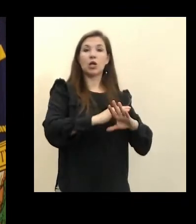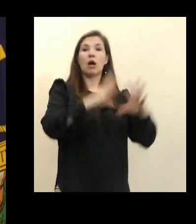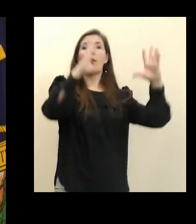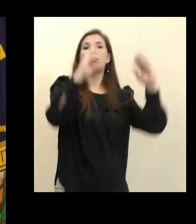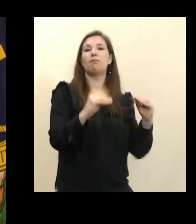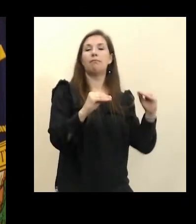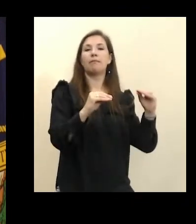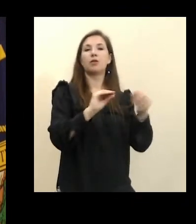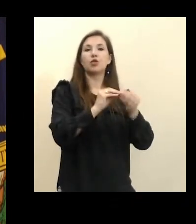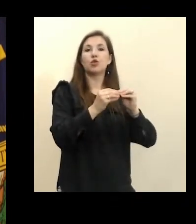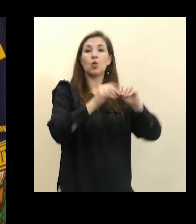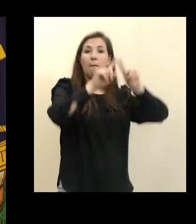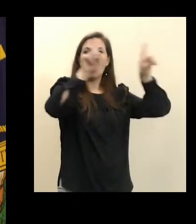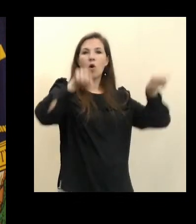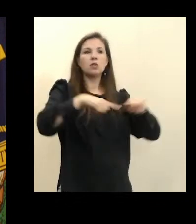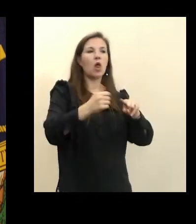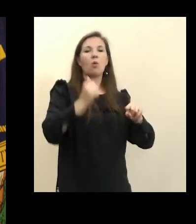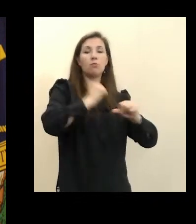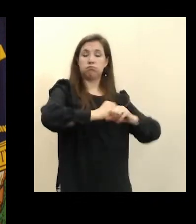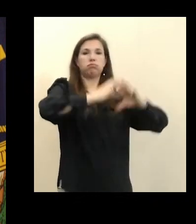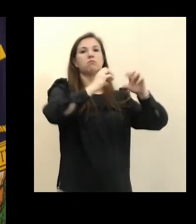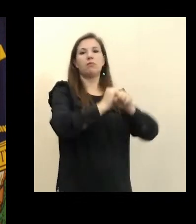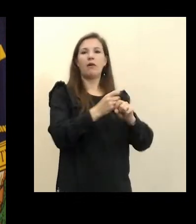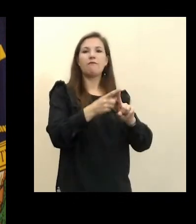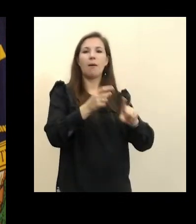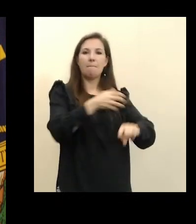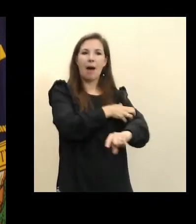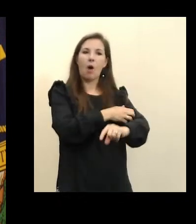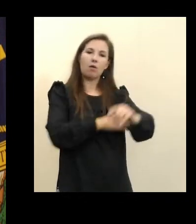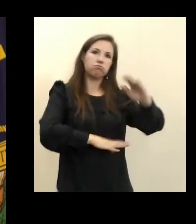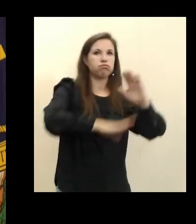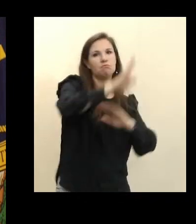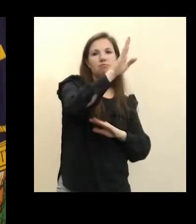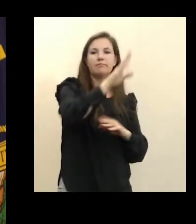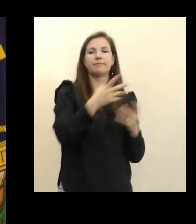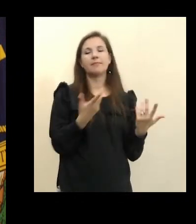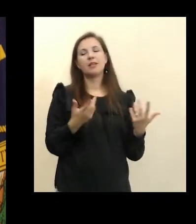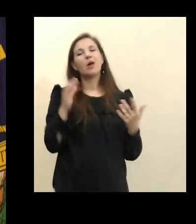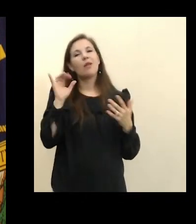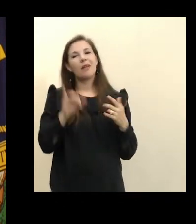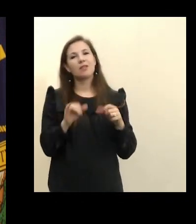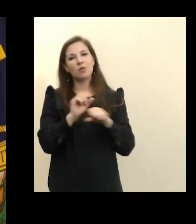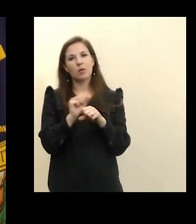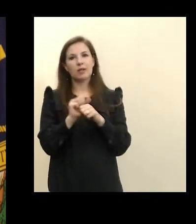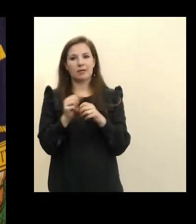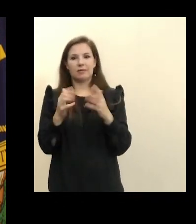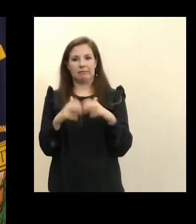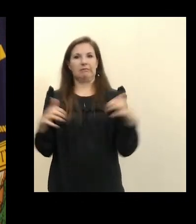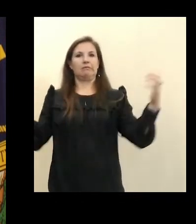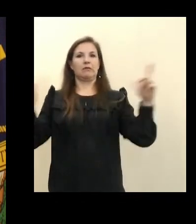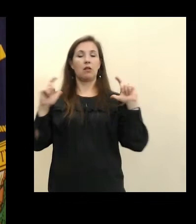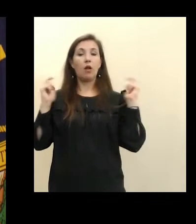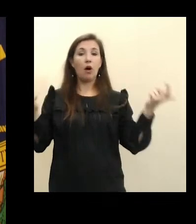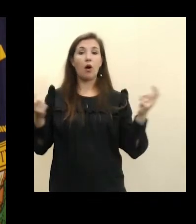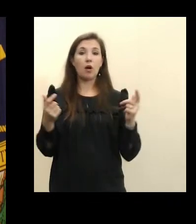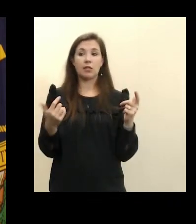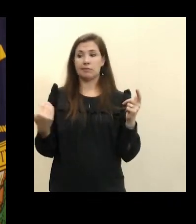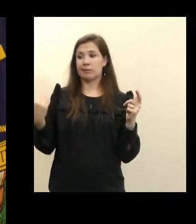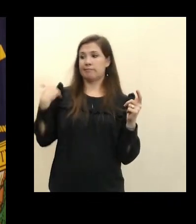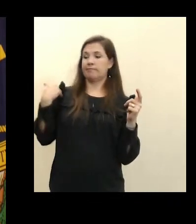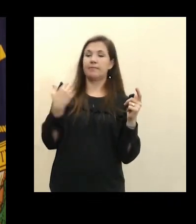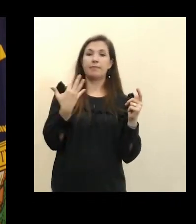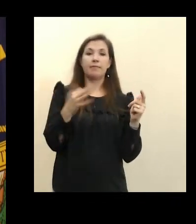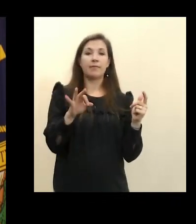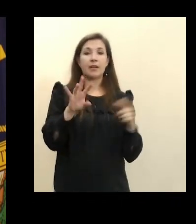wouldn't implode from the power surge. Those are the kind of things you got to work on when you have a stadium this large, and that dates back to